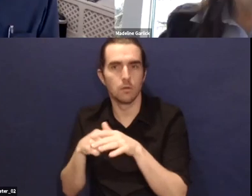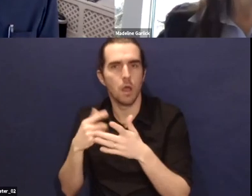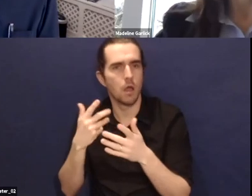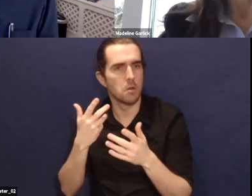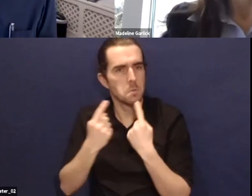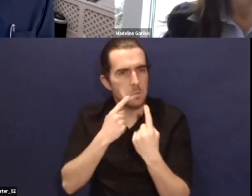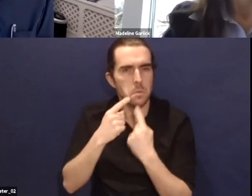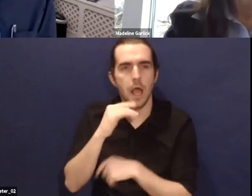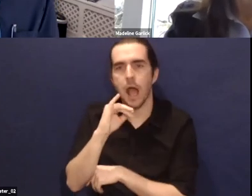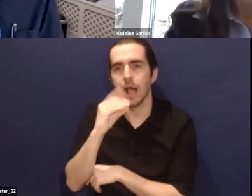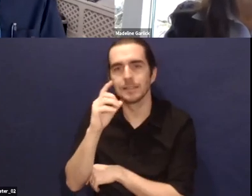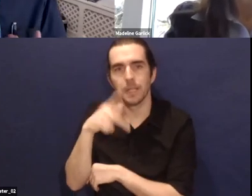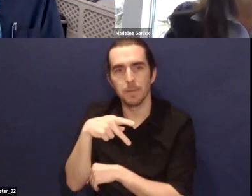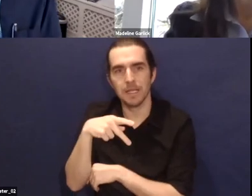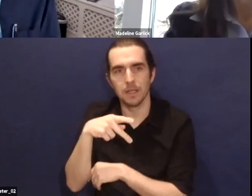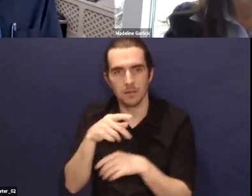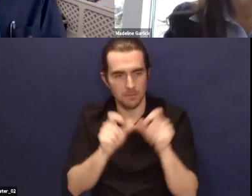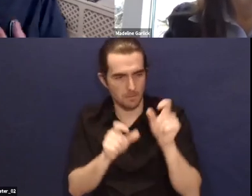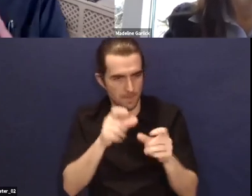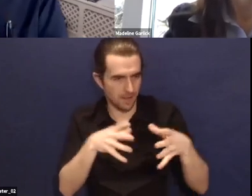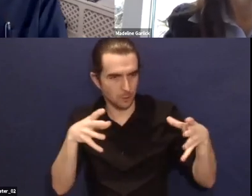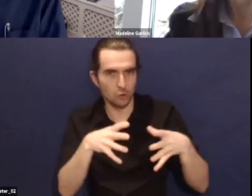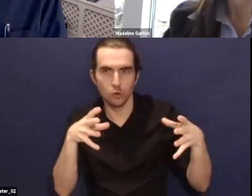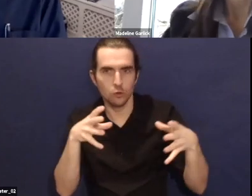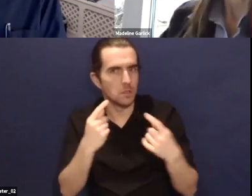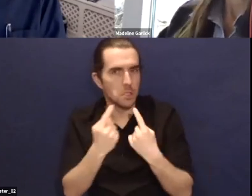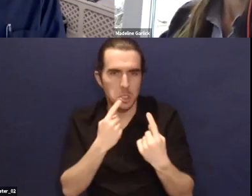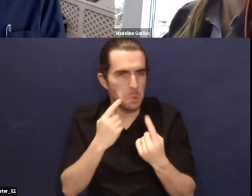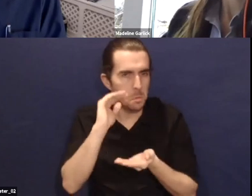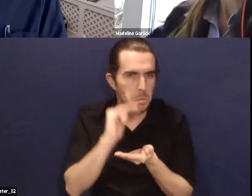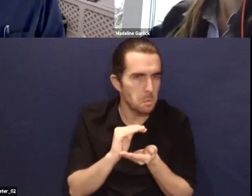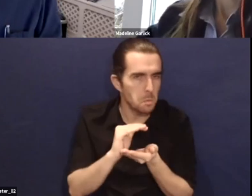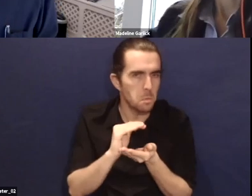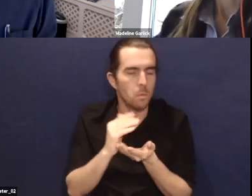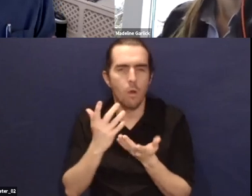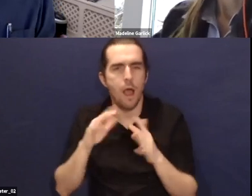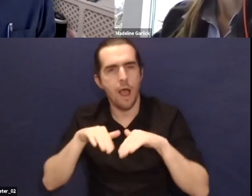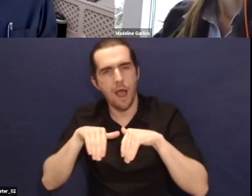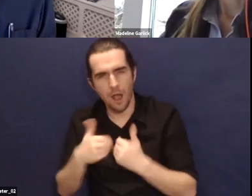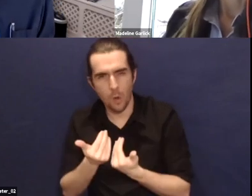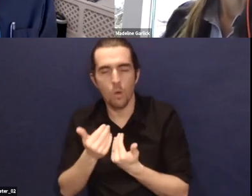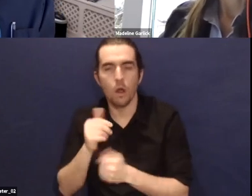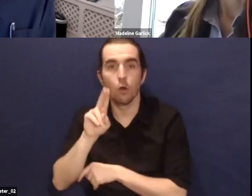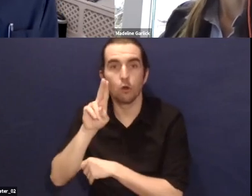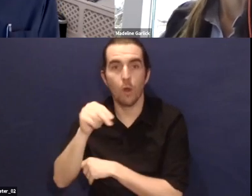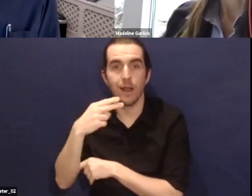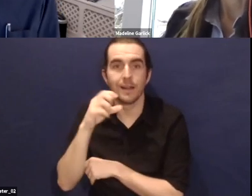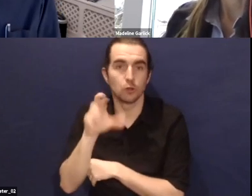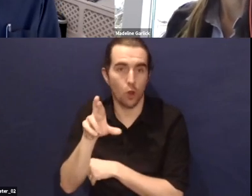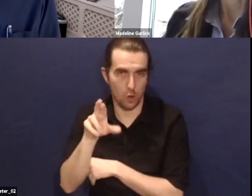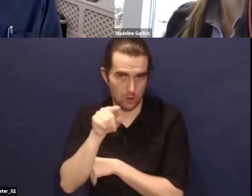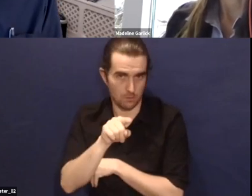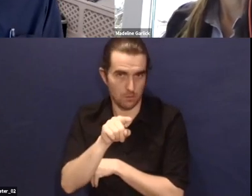how can UNHCR and how can the academic community sort of bring this together? The Global Compact